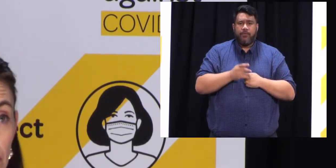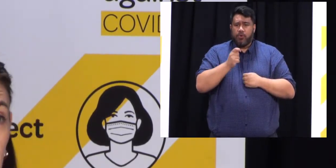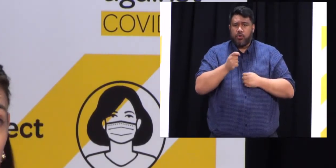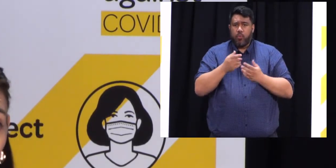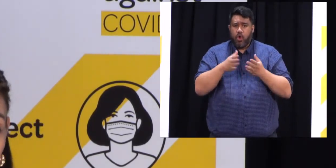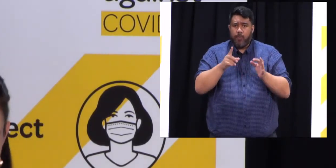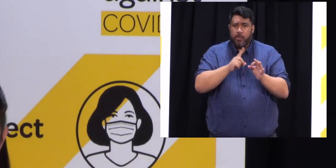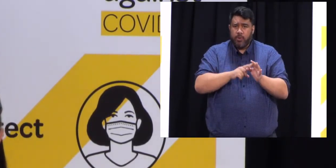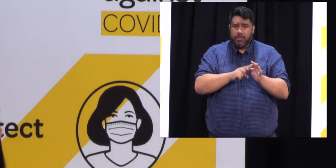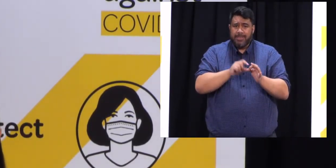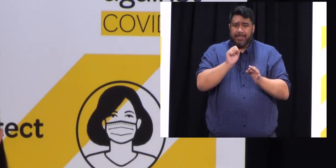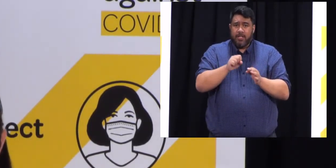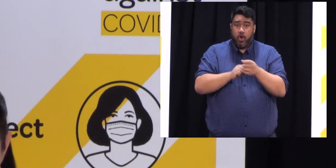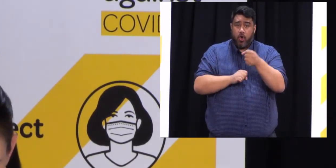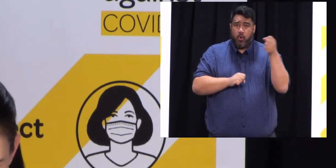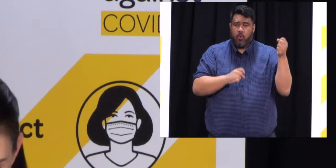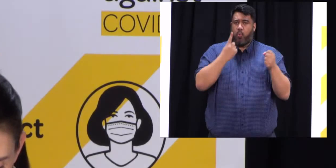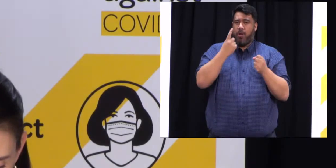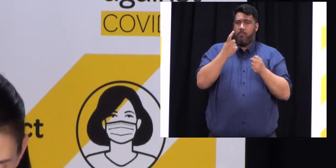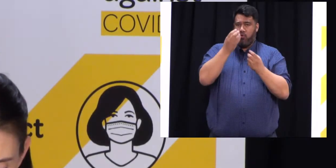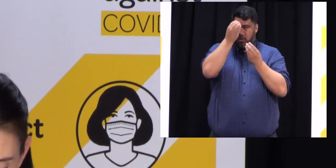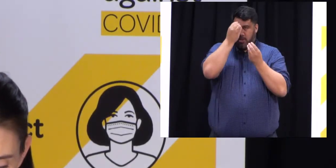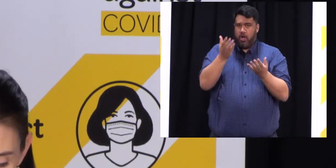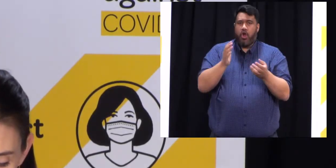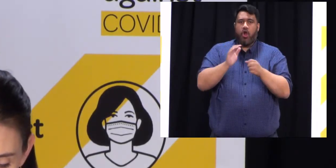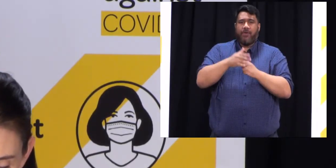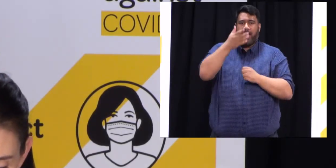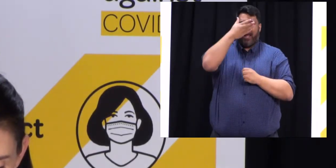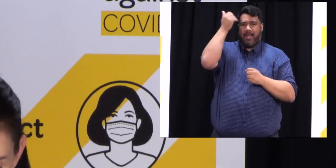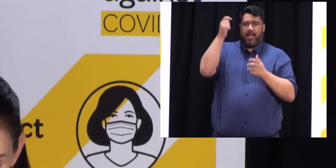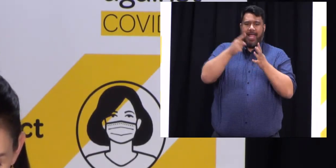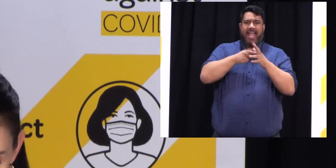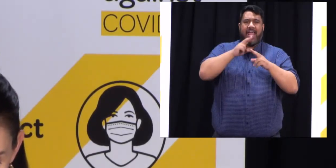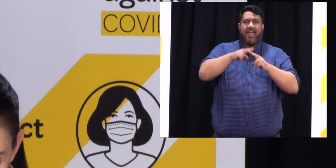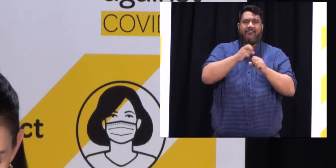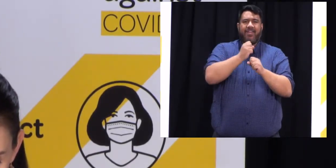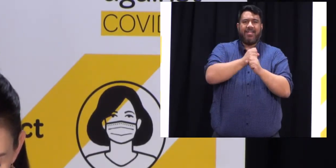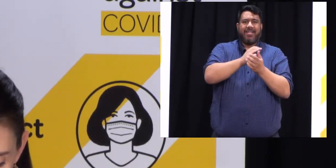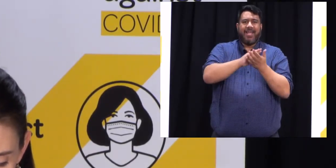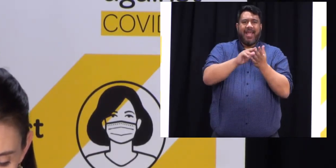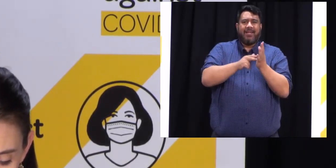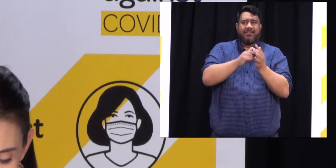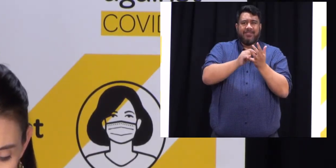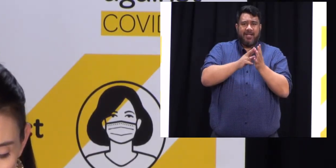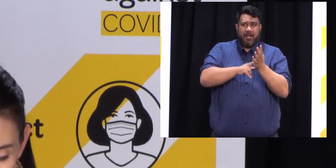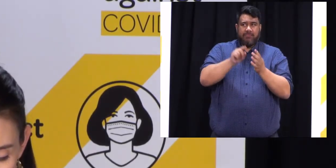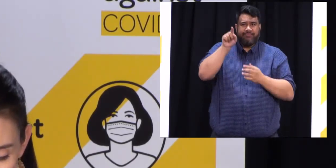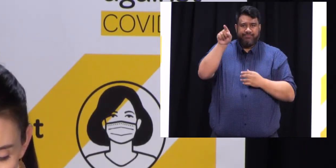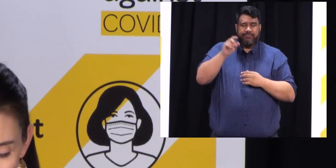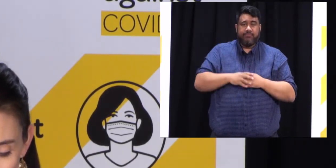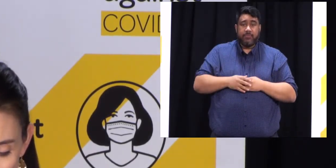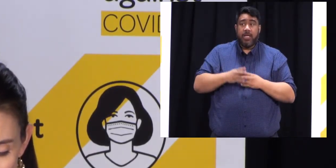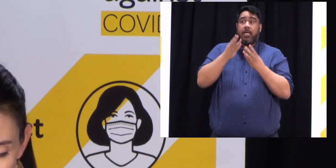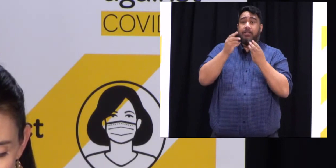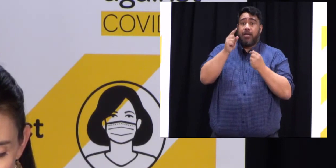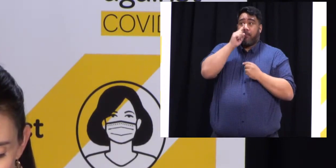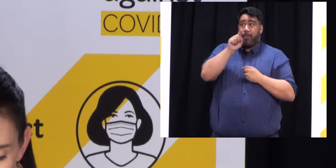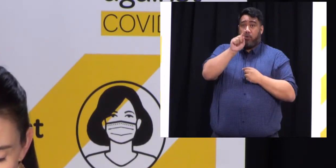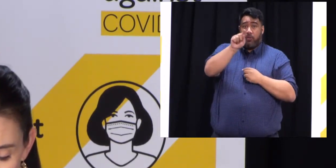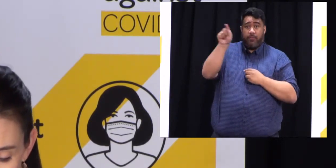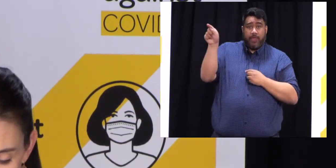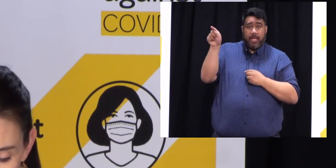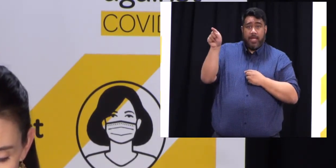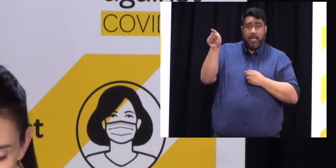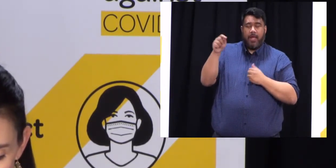quick update on Afghanistan. The first group of New Zealand citizens and their families, alongside some other visa holders, have